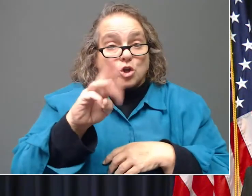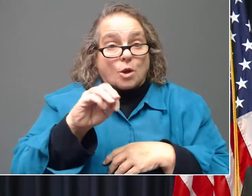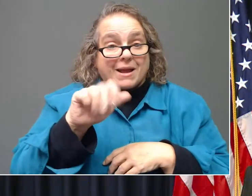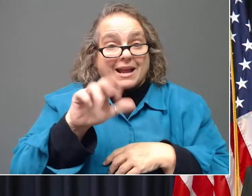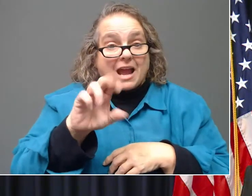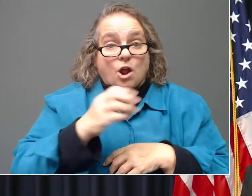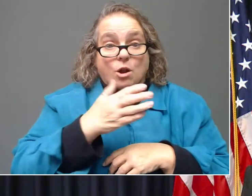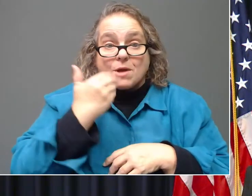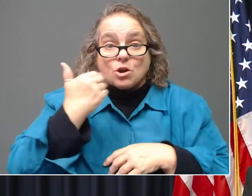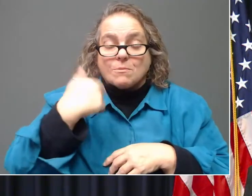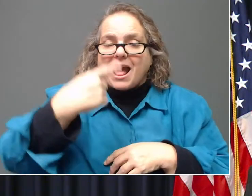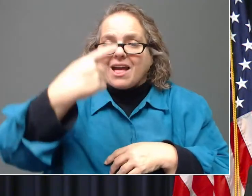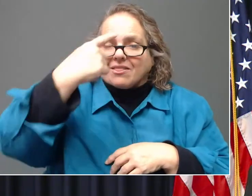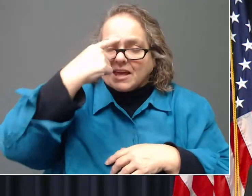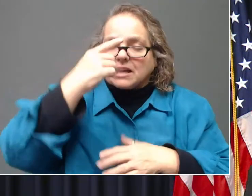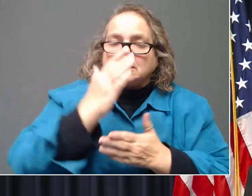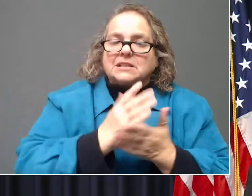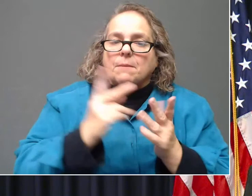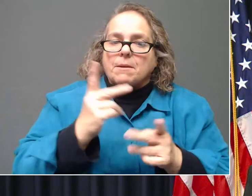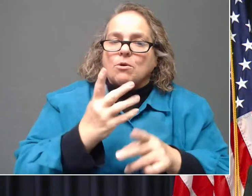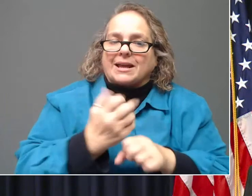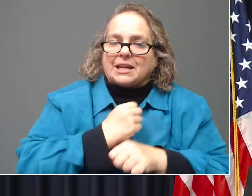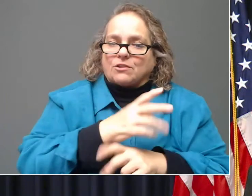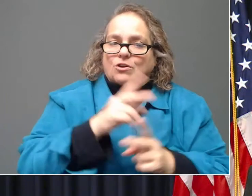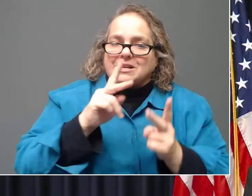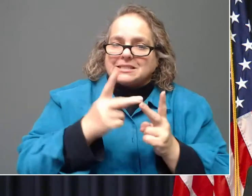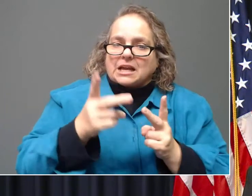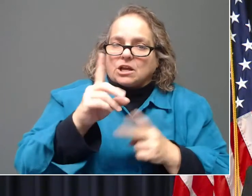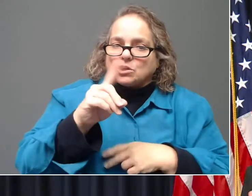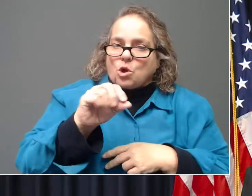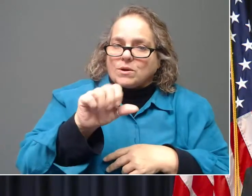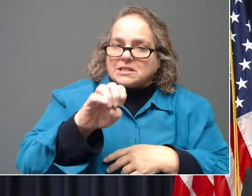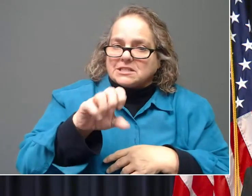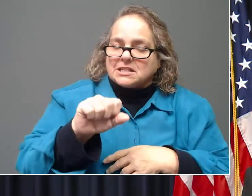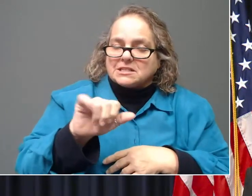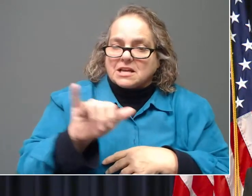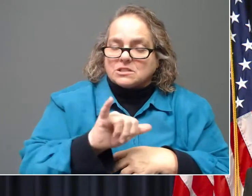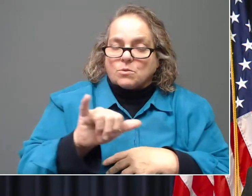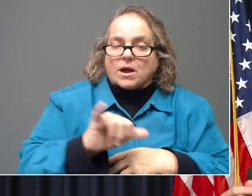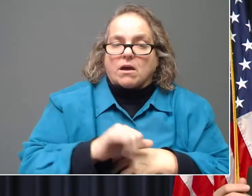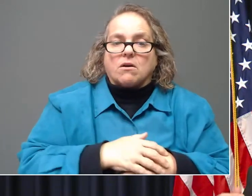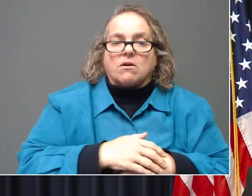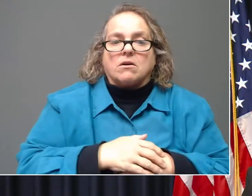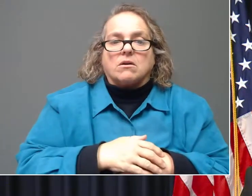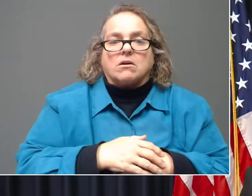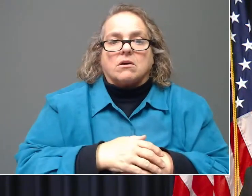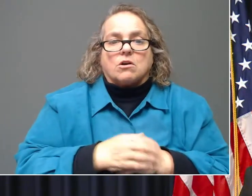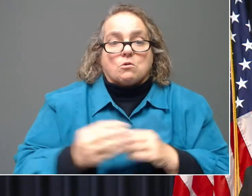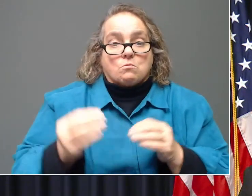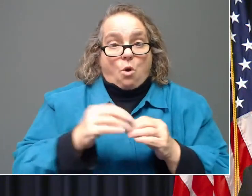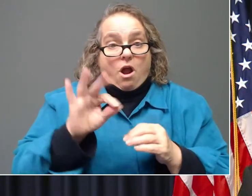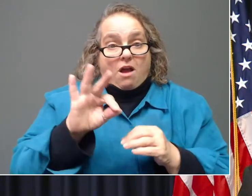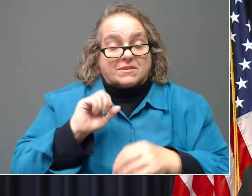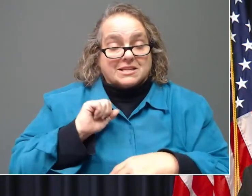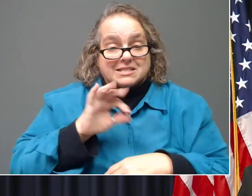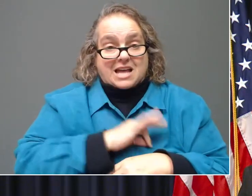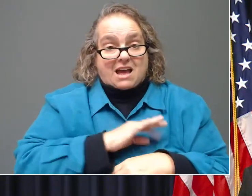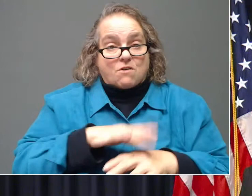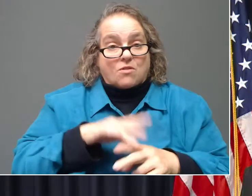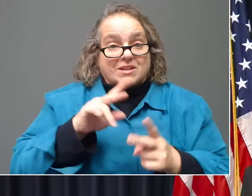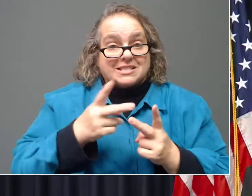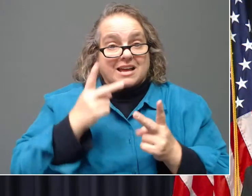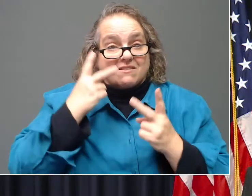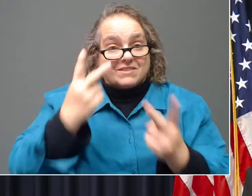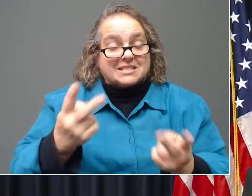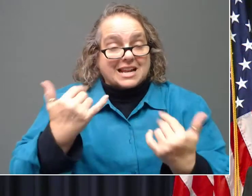some are getting second doses as well. At this point, more of the staff on the second visit are signing up